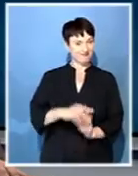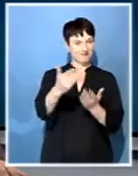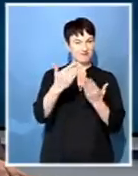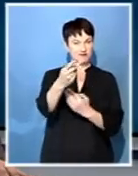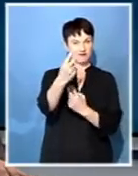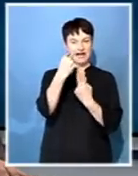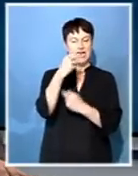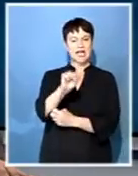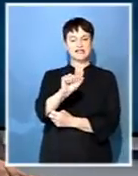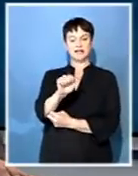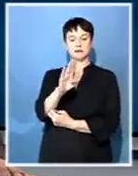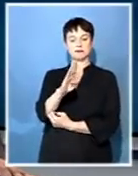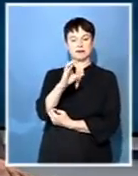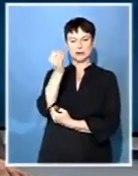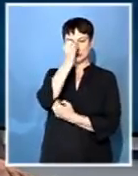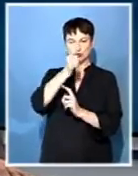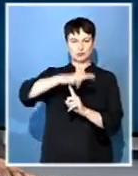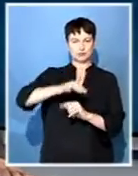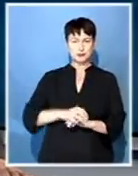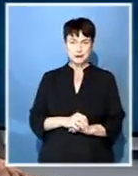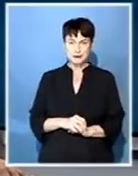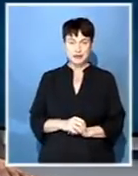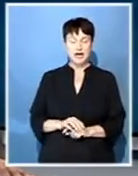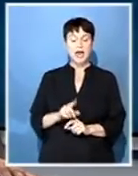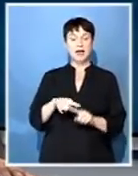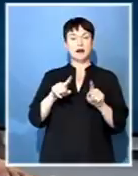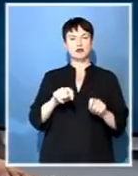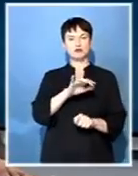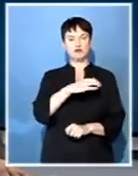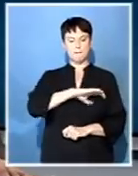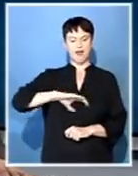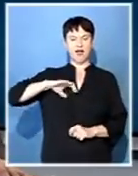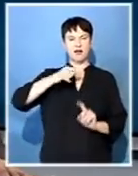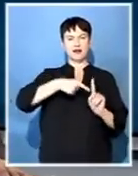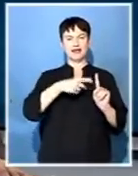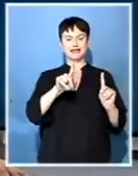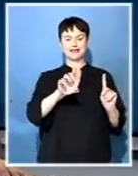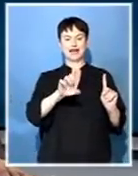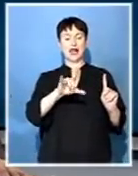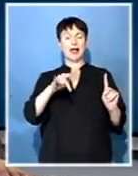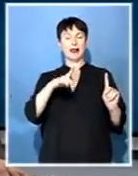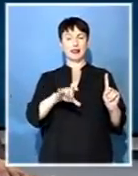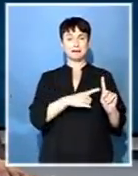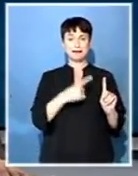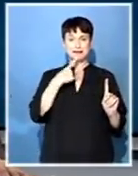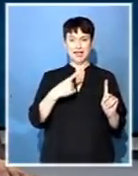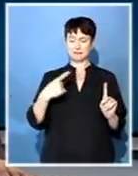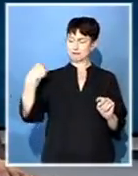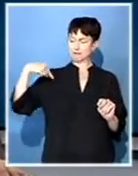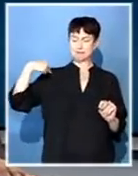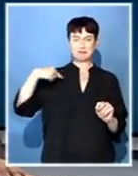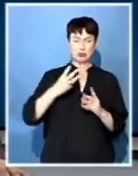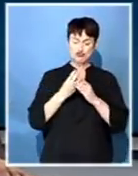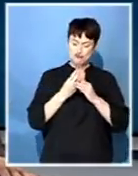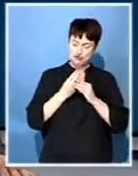Welcome back. You're still watching the SABC's Prime News. Cape Town's Mayor Patricia de Lille says that for the first time since the start of the